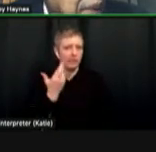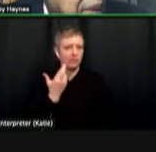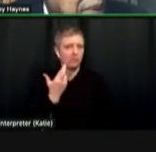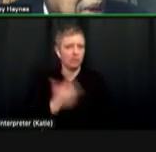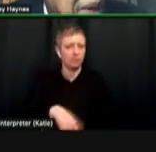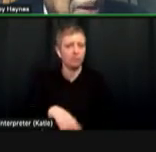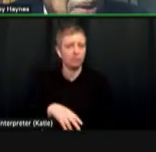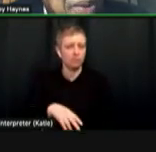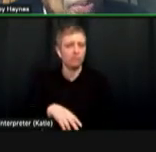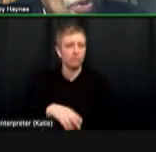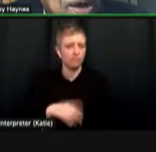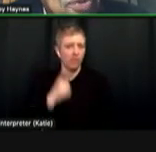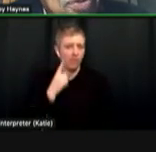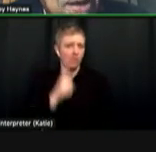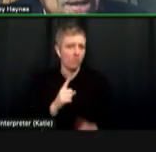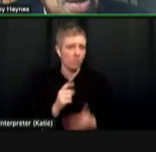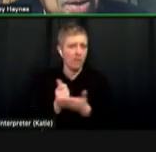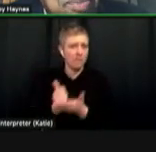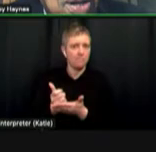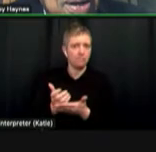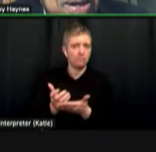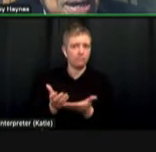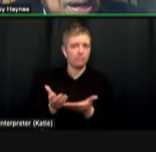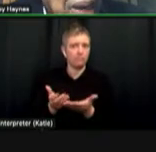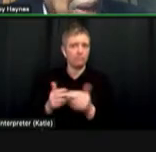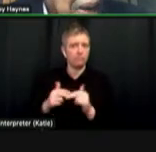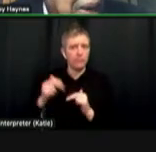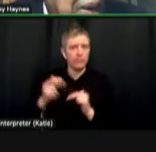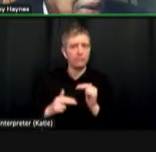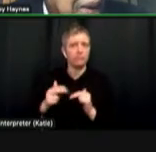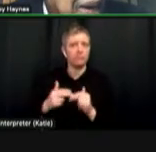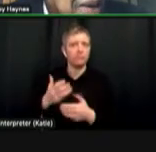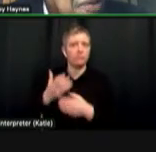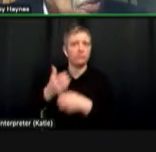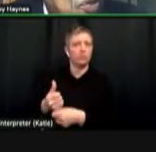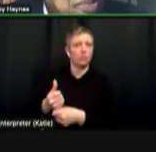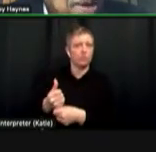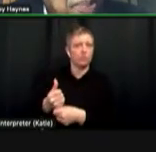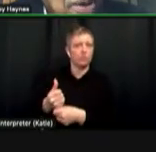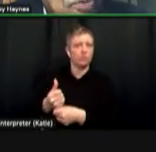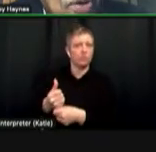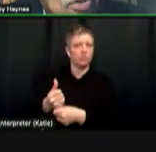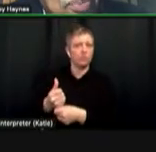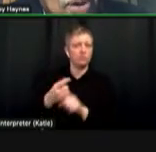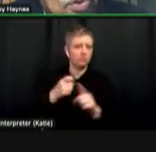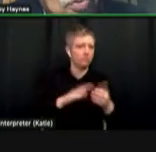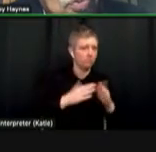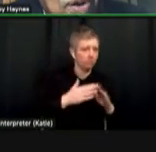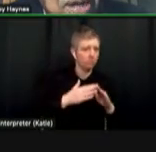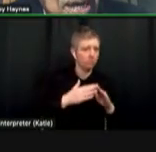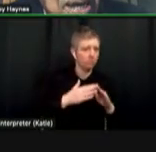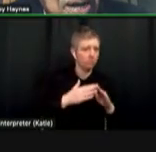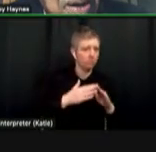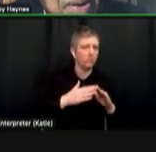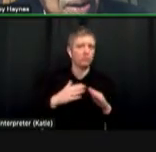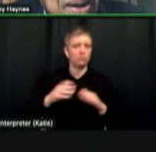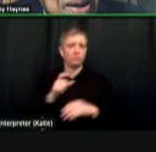help build trust in the community, and that is would be beneficial both for